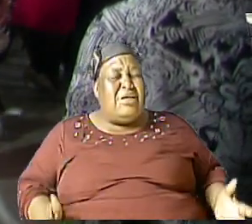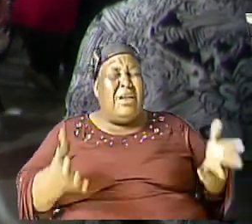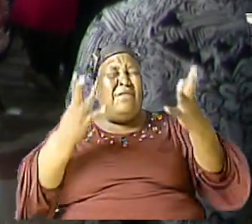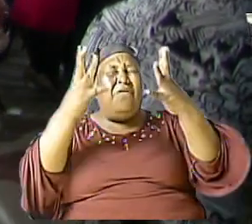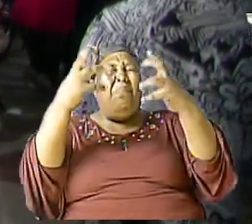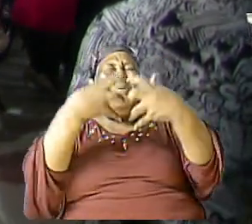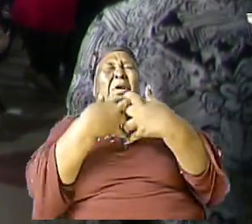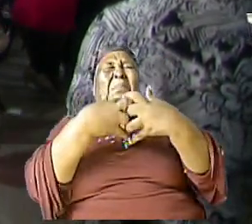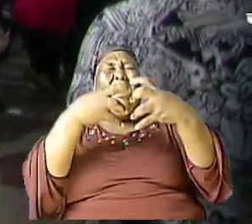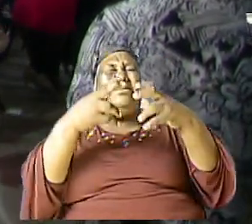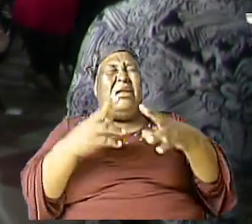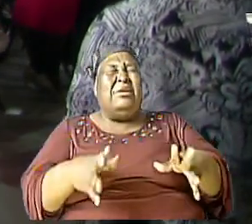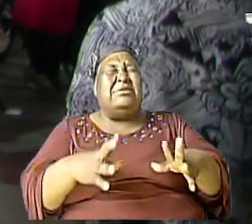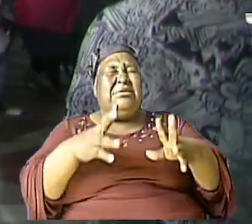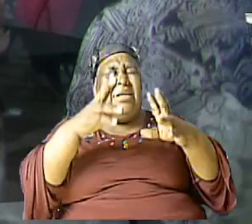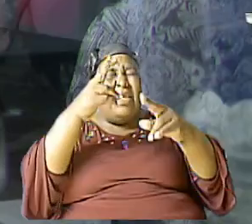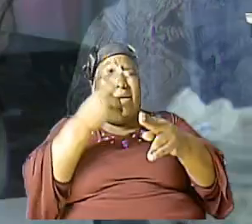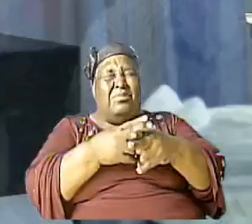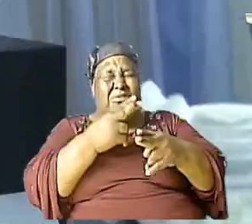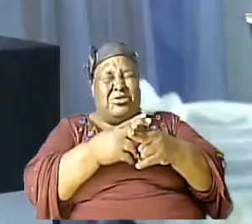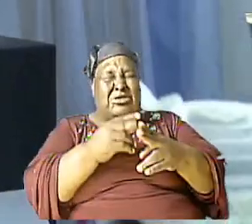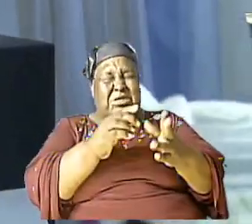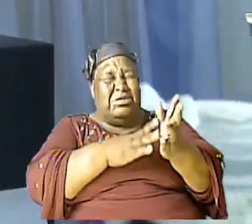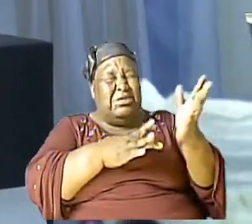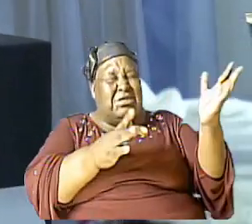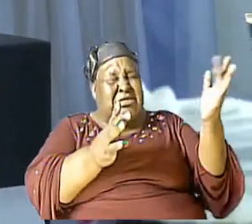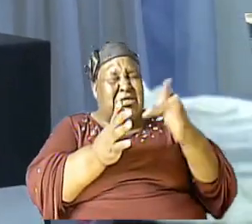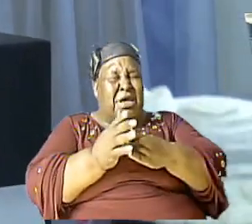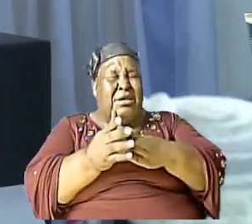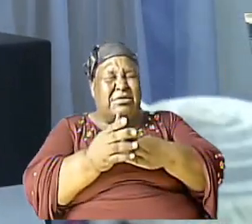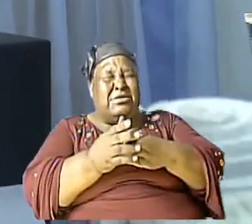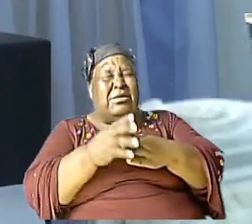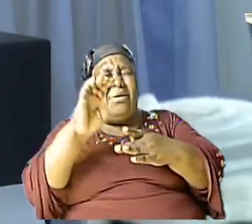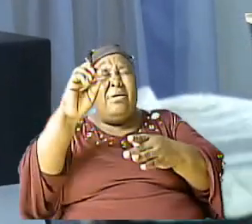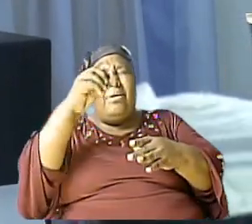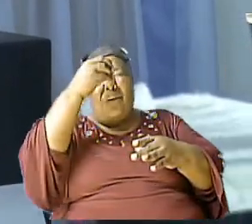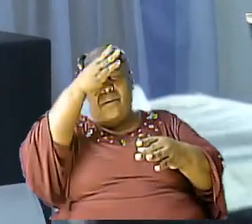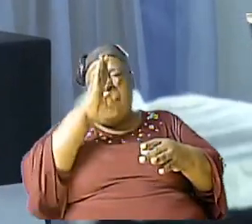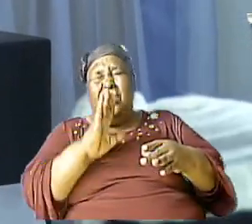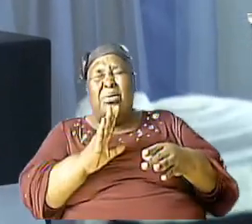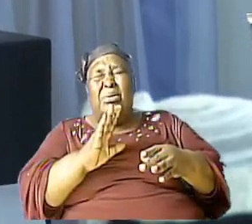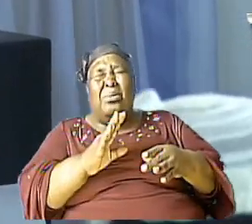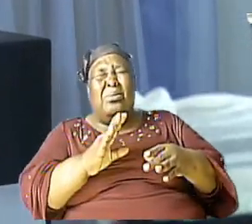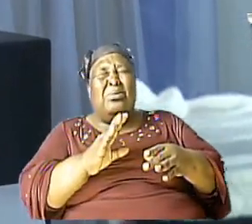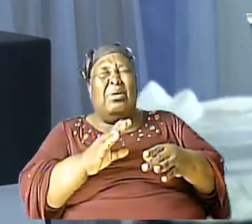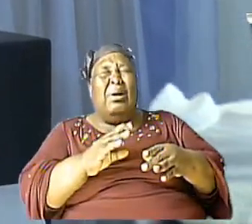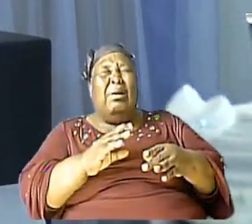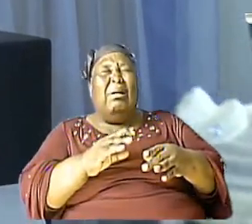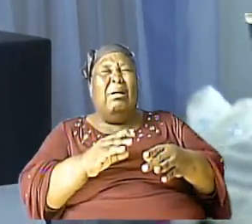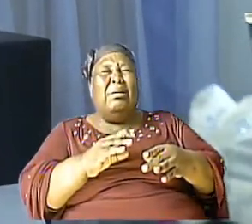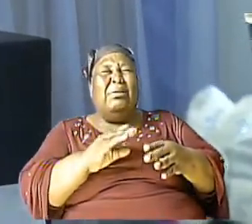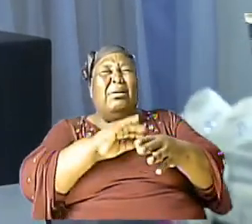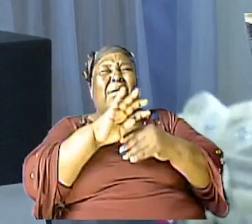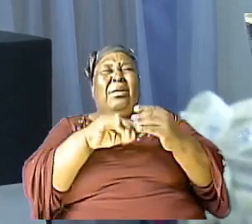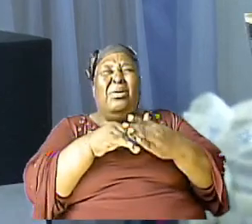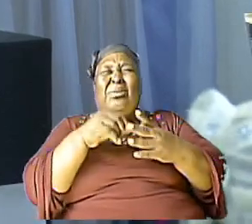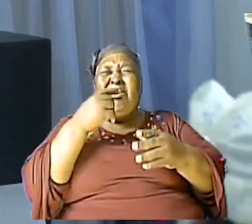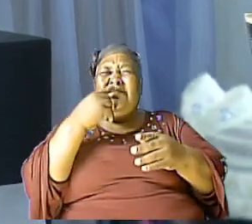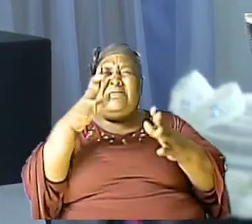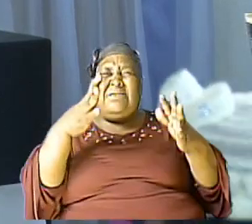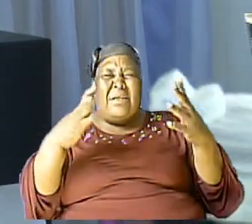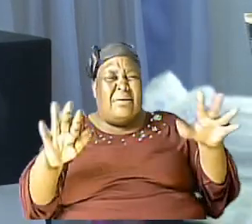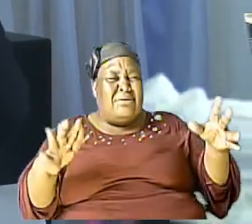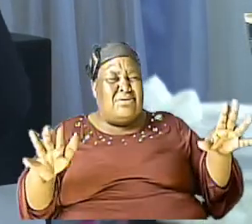right now for the young people of this assembly, the young people of all our assemblies that are a part of this